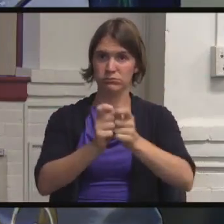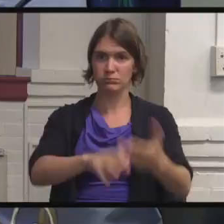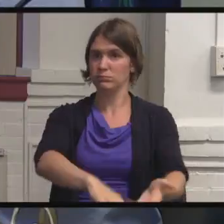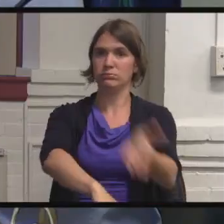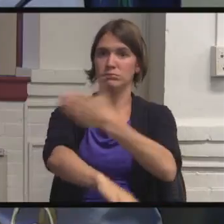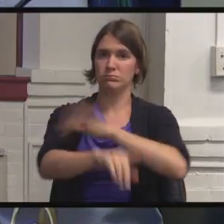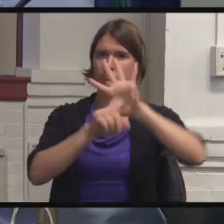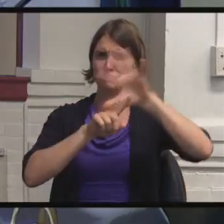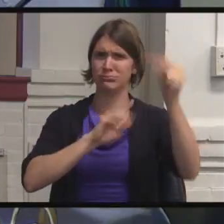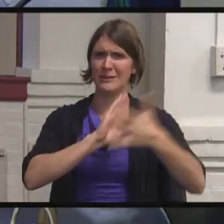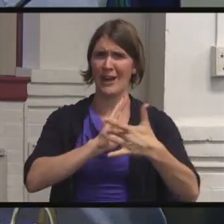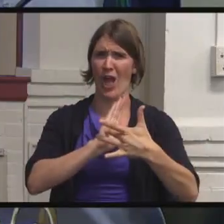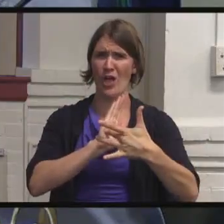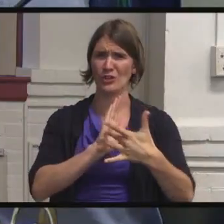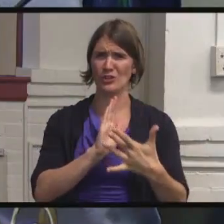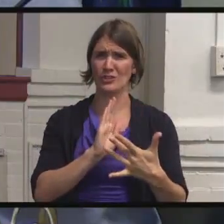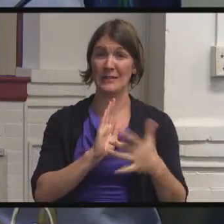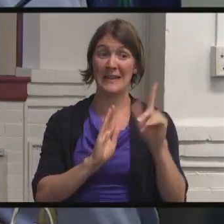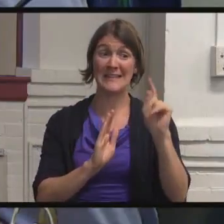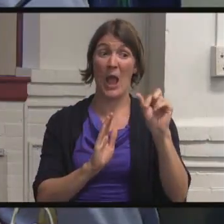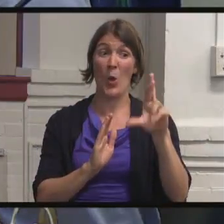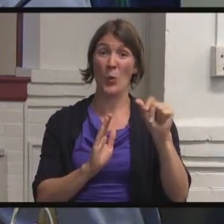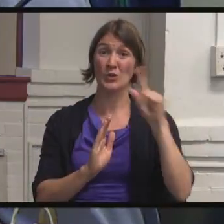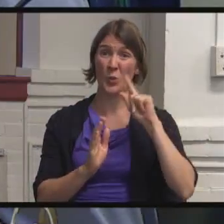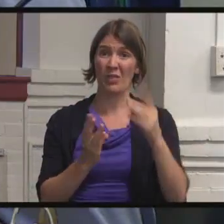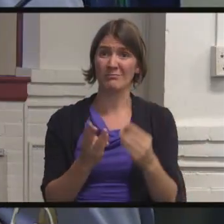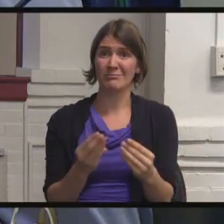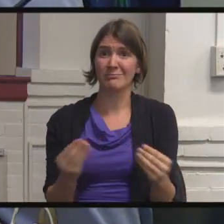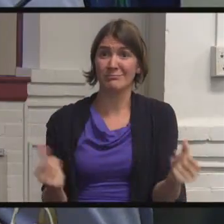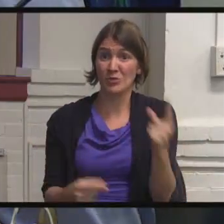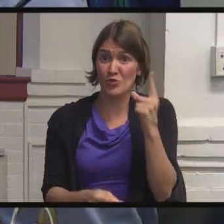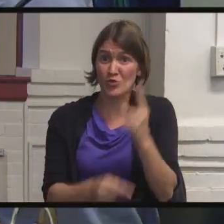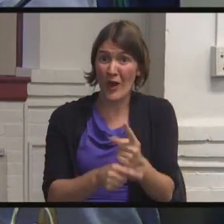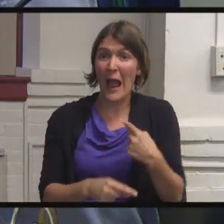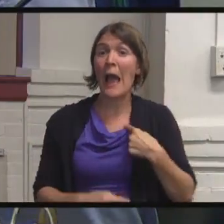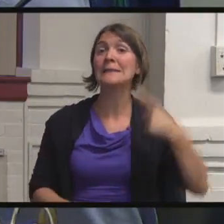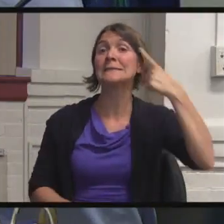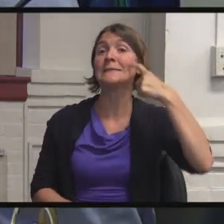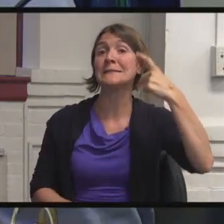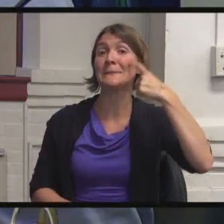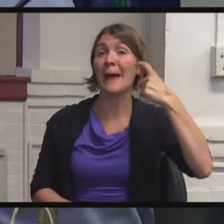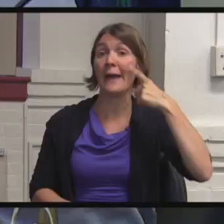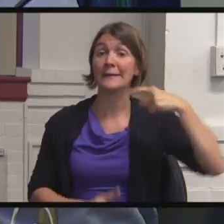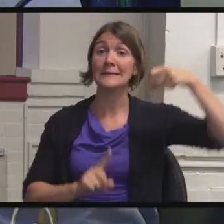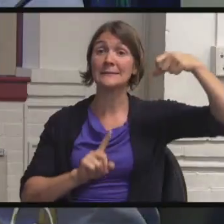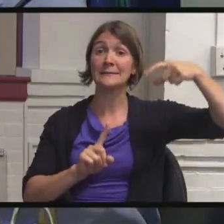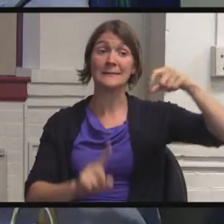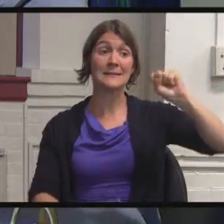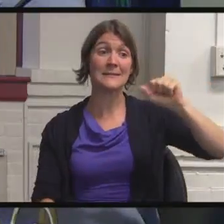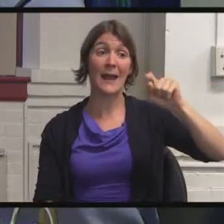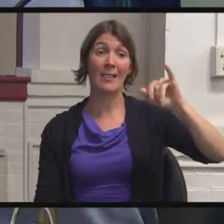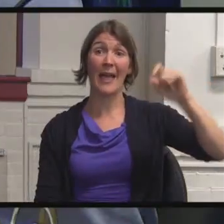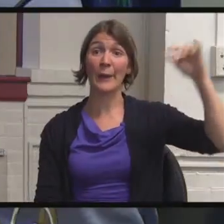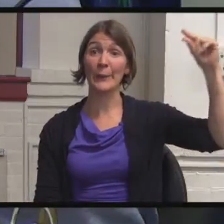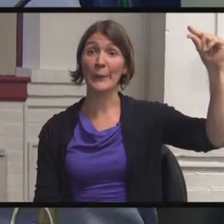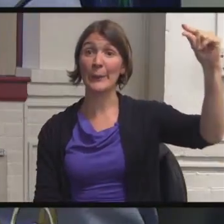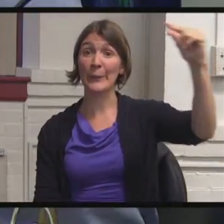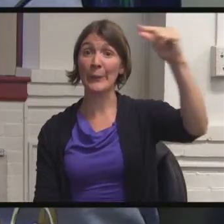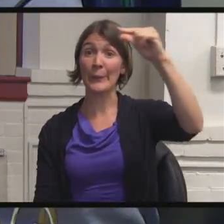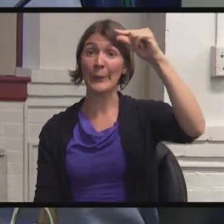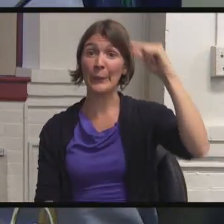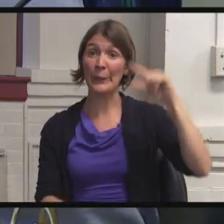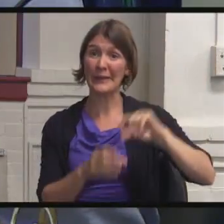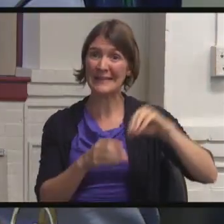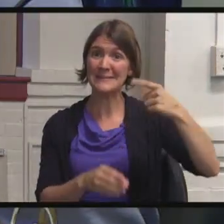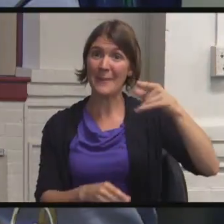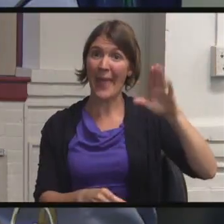leaps and bounds and probably getting away from towers. I'm just seeing that between satellites and everything else that, you know, I don't think